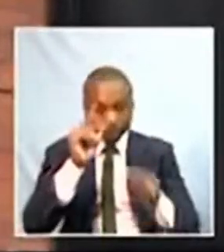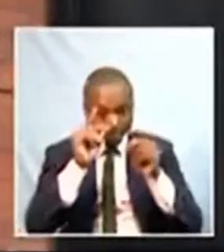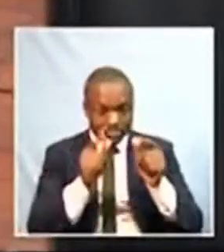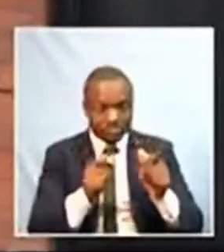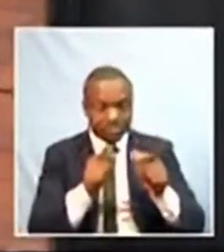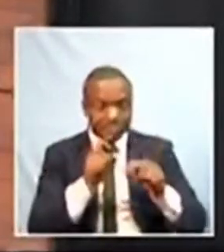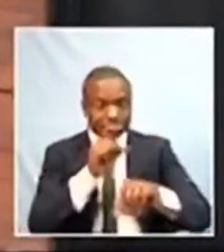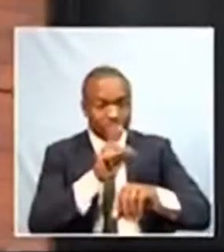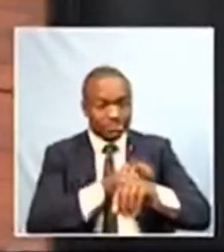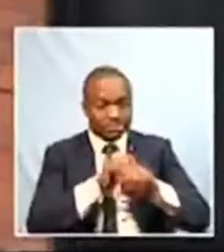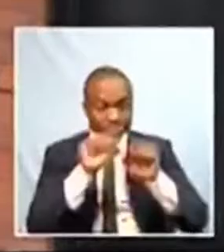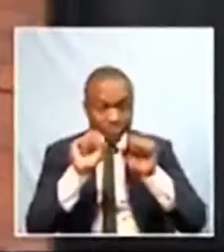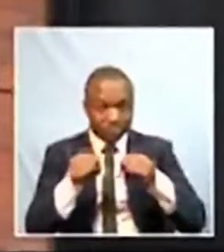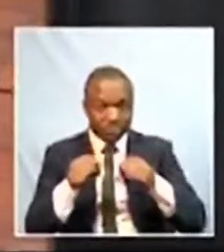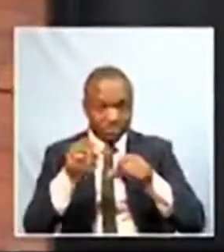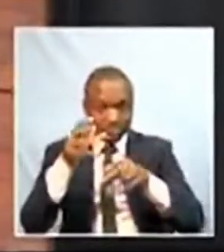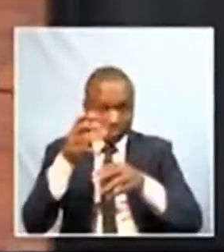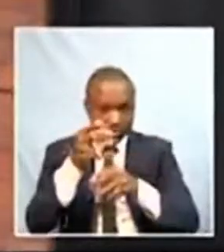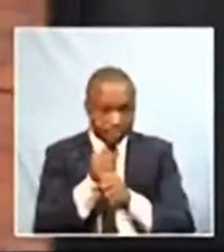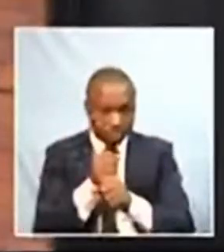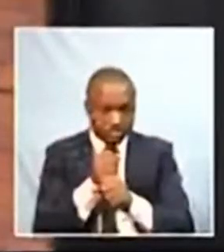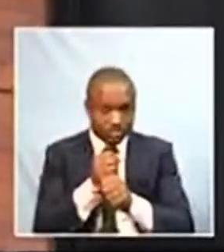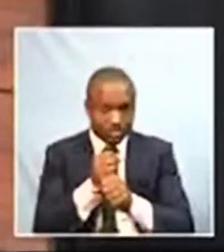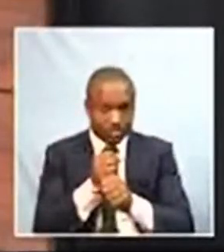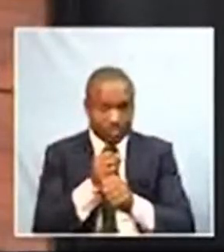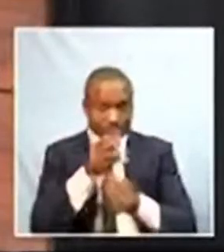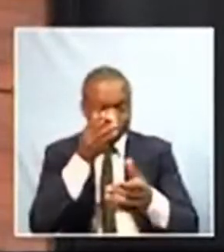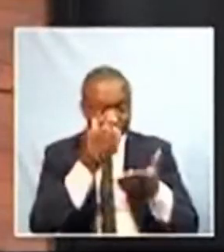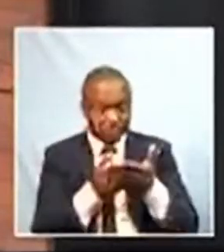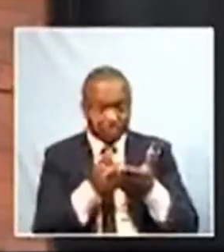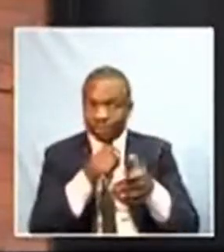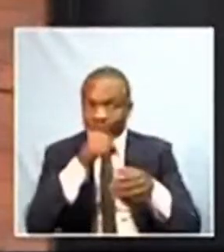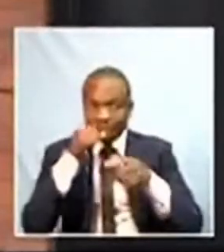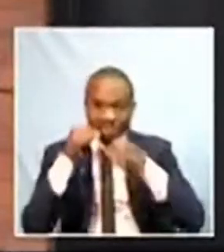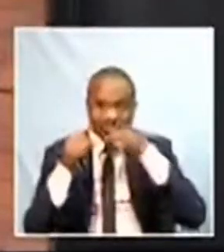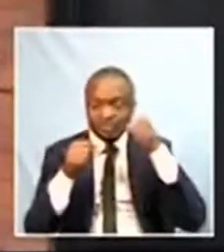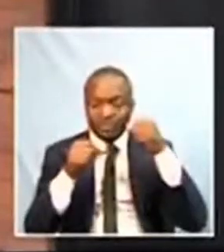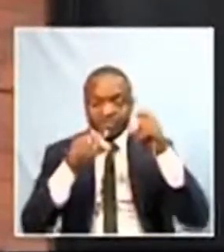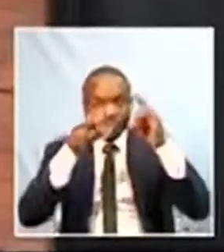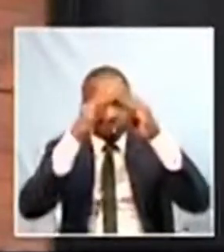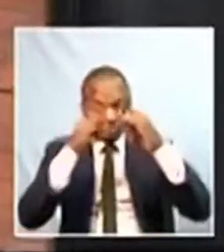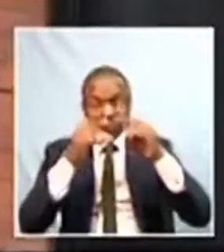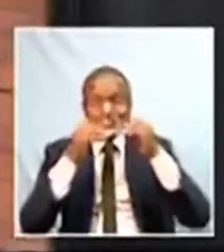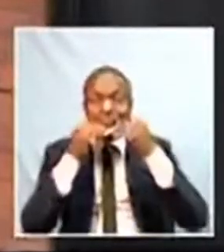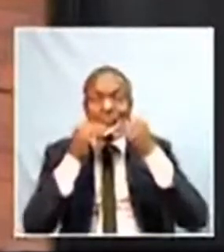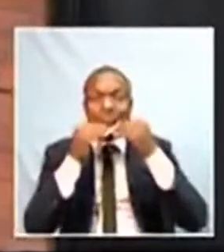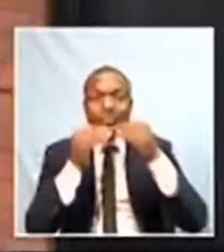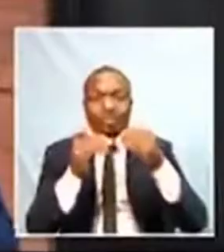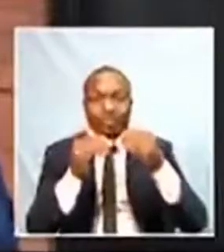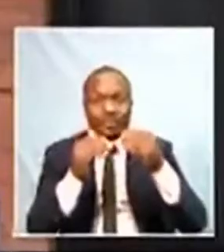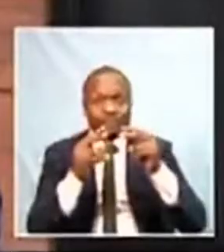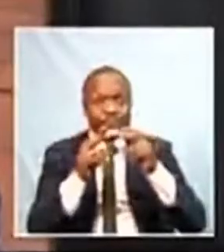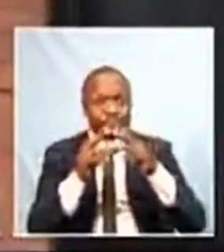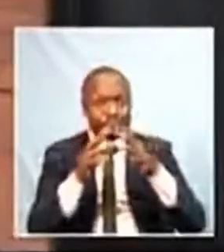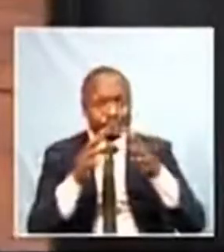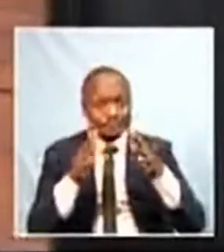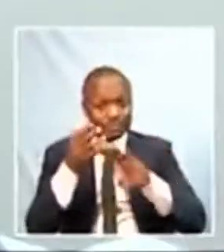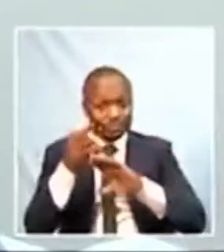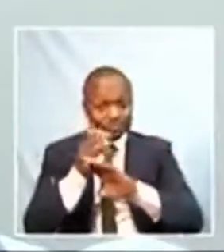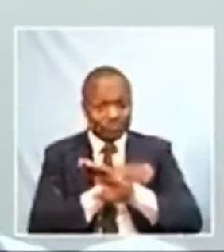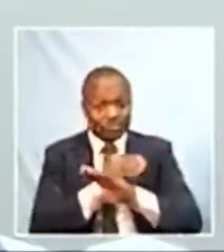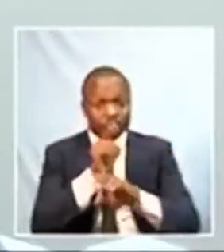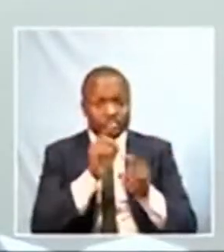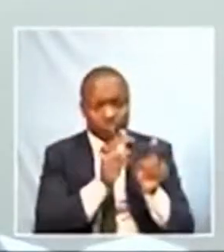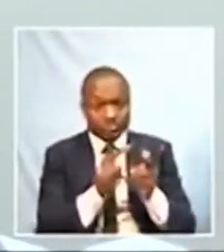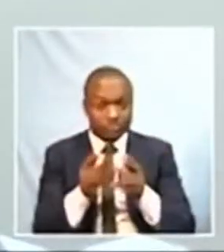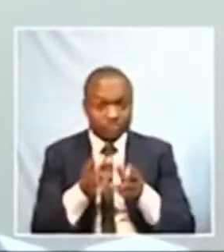can receive or they can utilize this agricultural shed. Thank you. Thank you very much. Before you